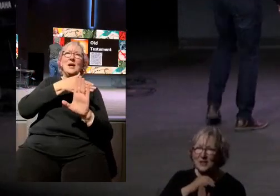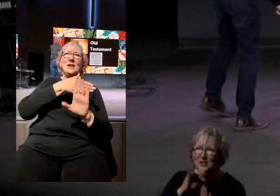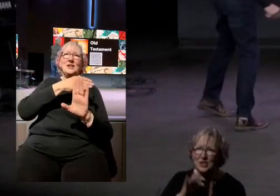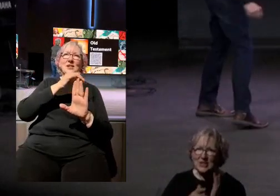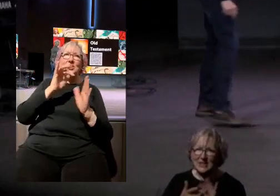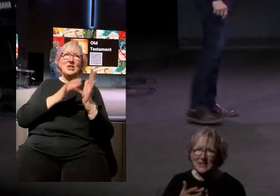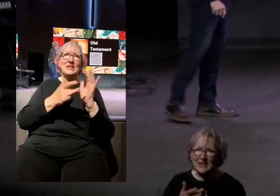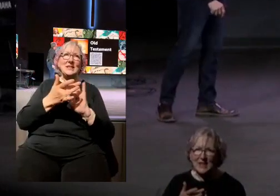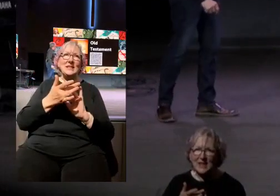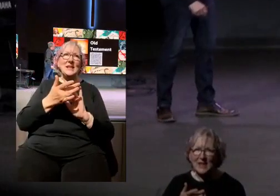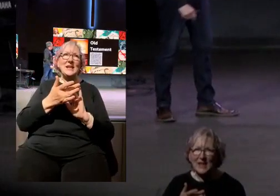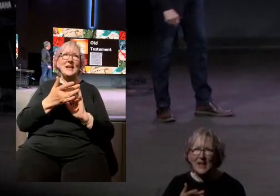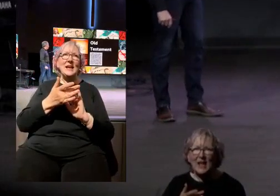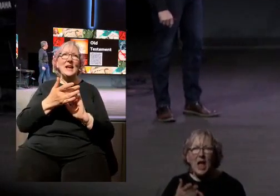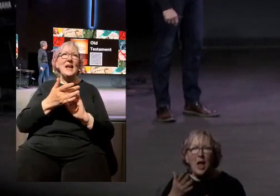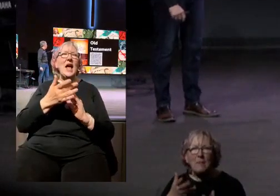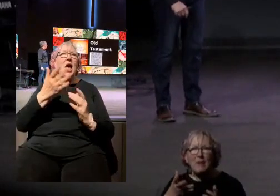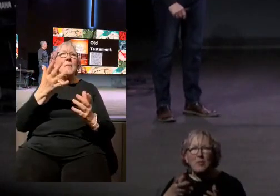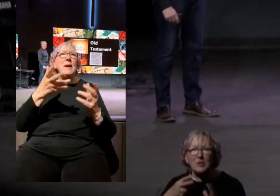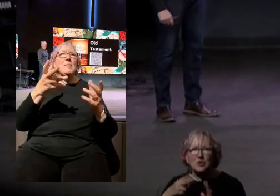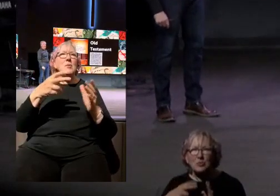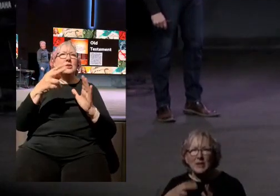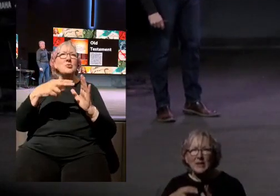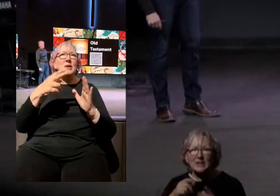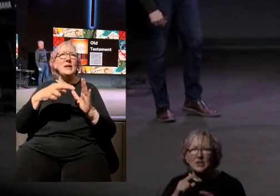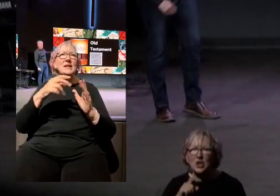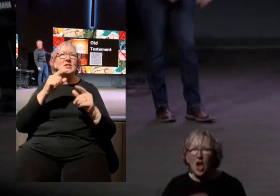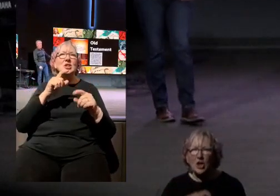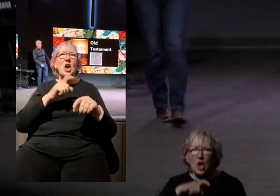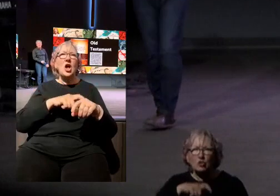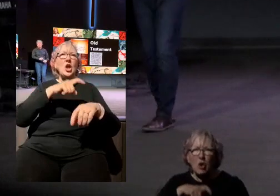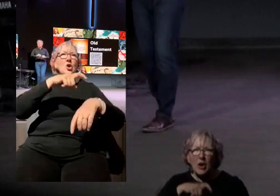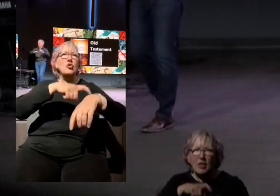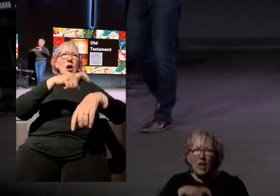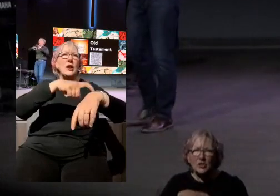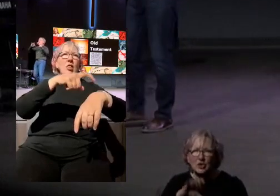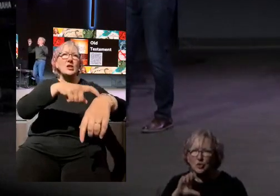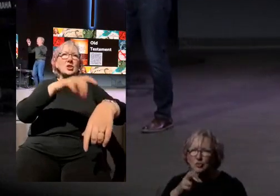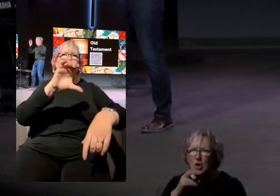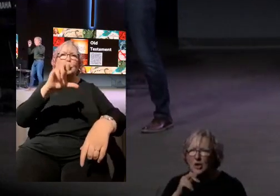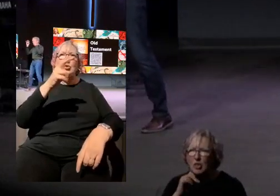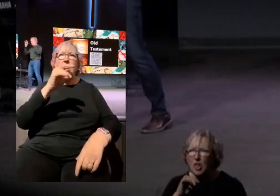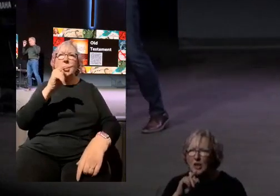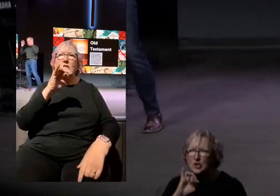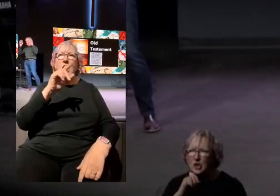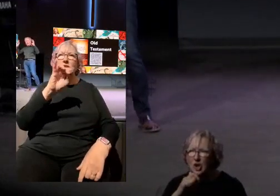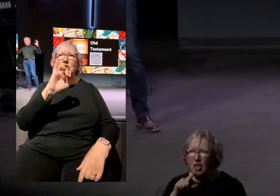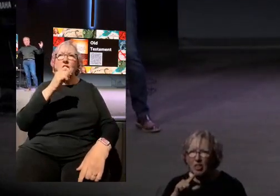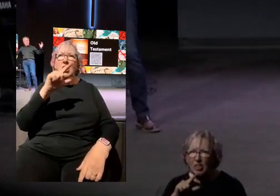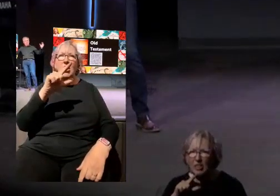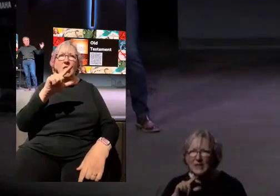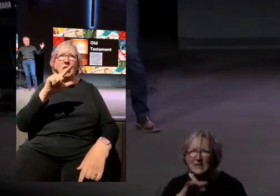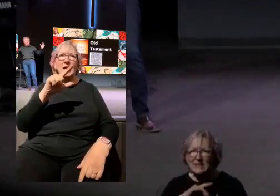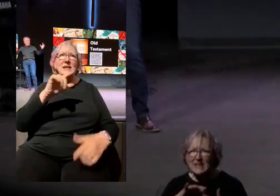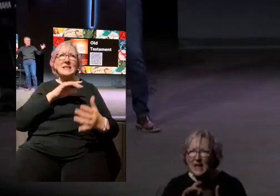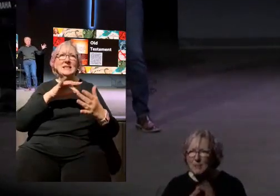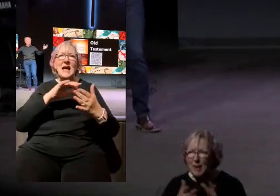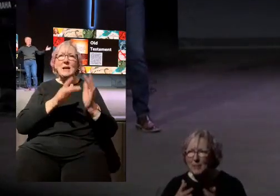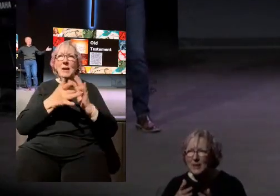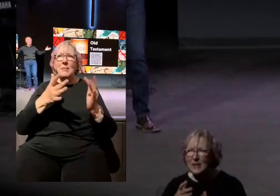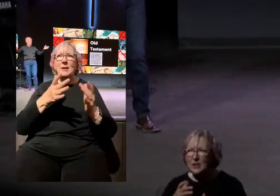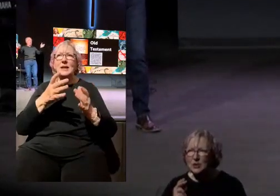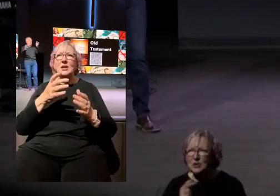called the Chronological Life Application Study Bible. I love this Bible because it just takes the Old Testament and it puts